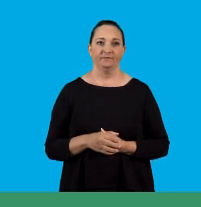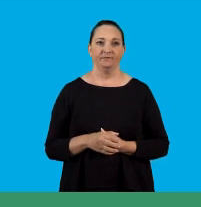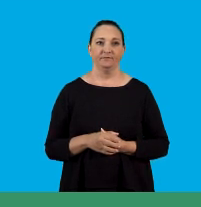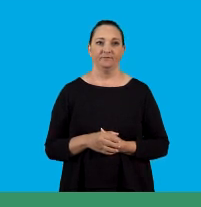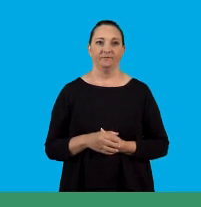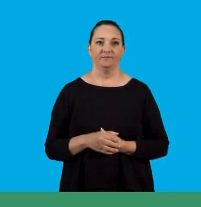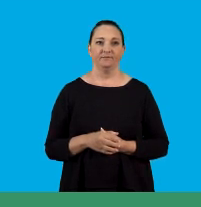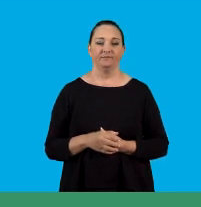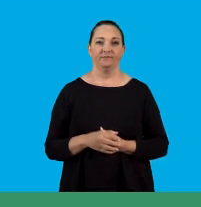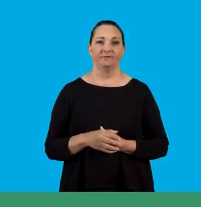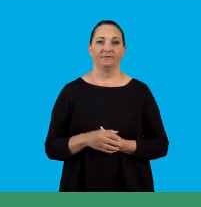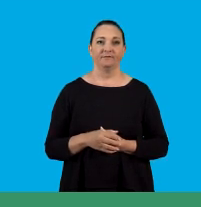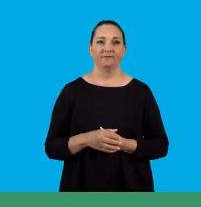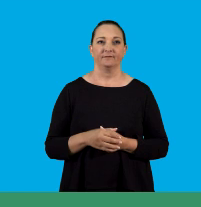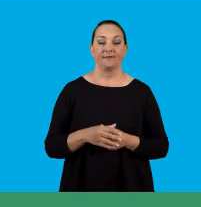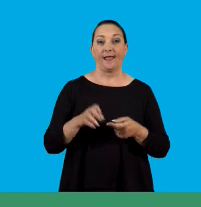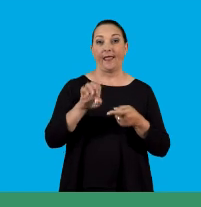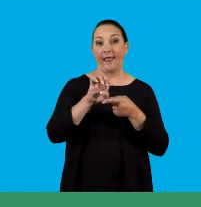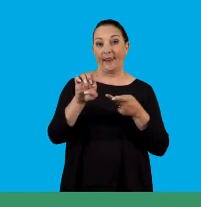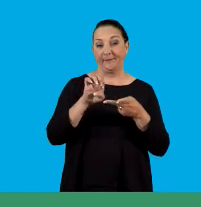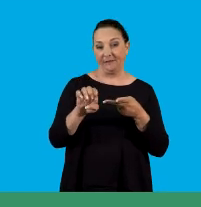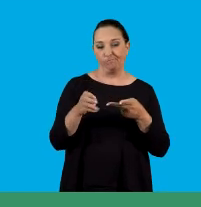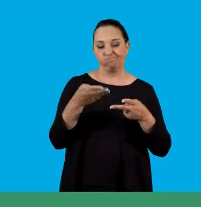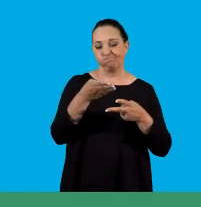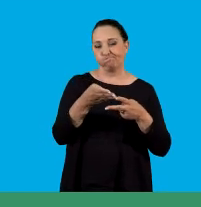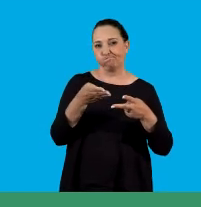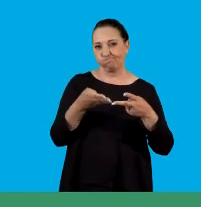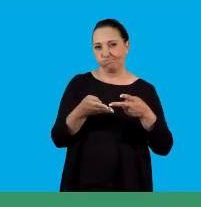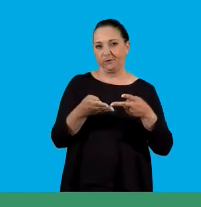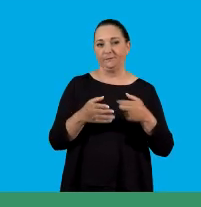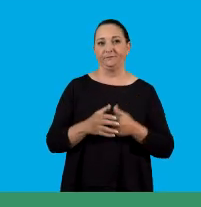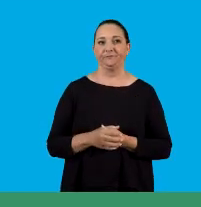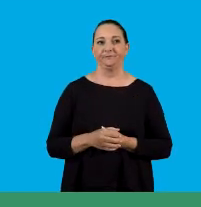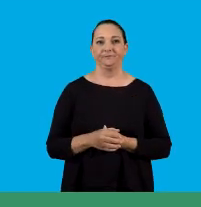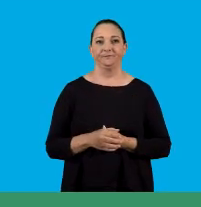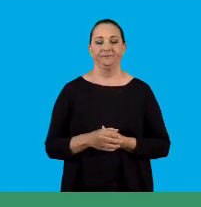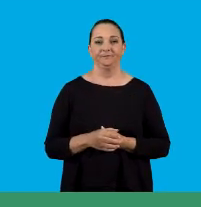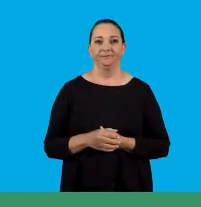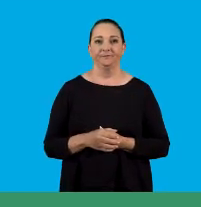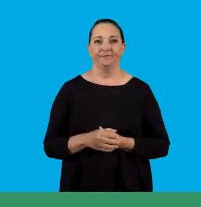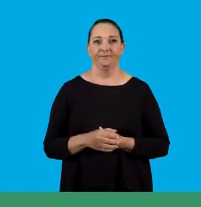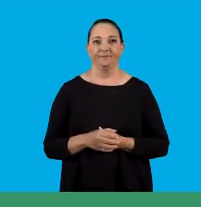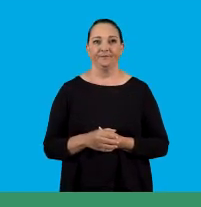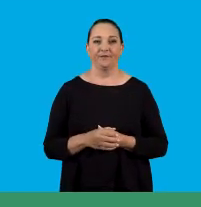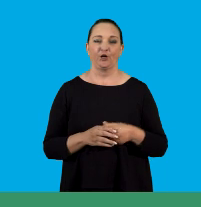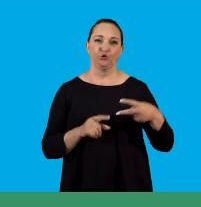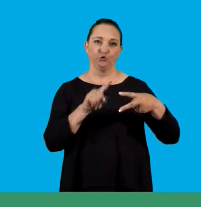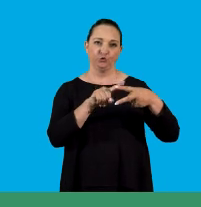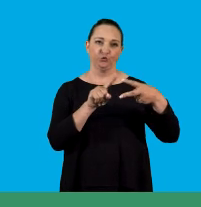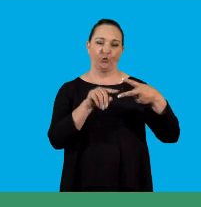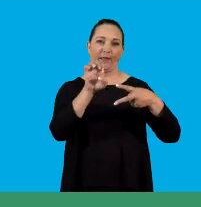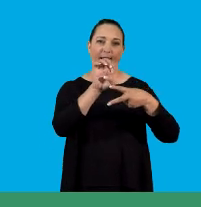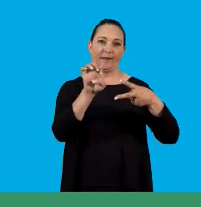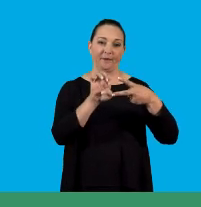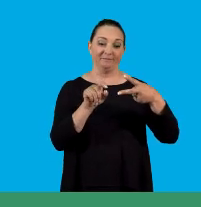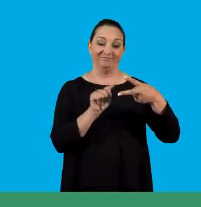Now, that is your total client satisfaction. That is your continuous improvement to processes and systems. Those are the 2